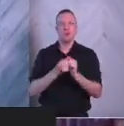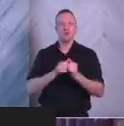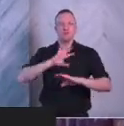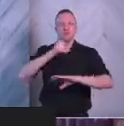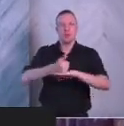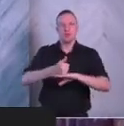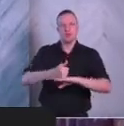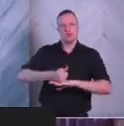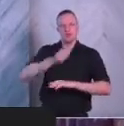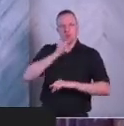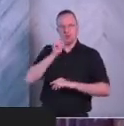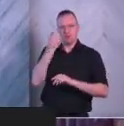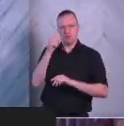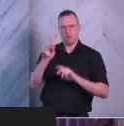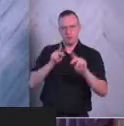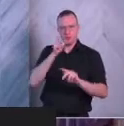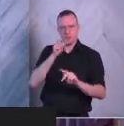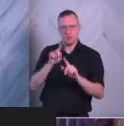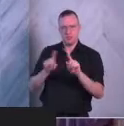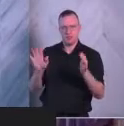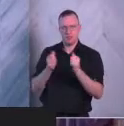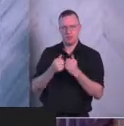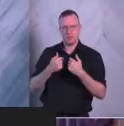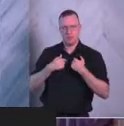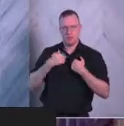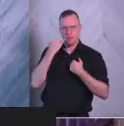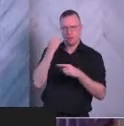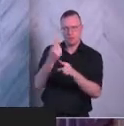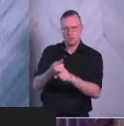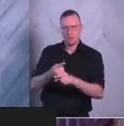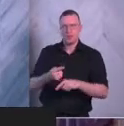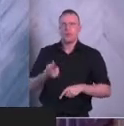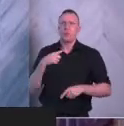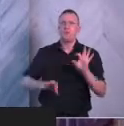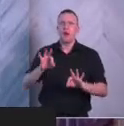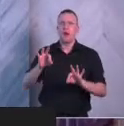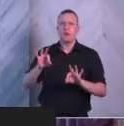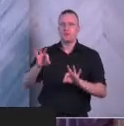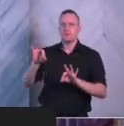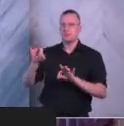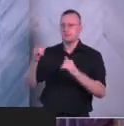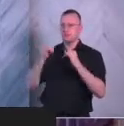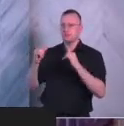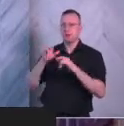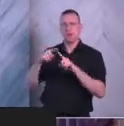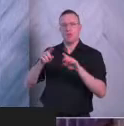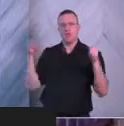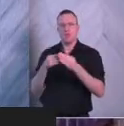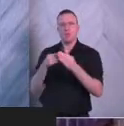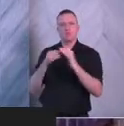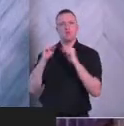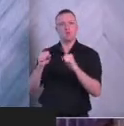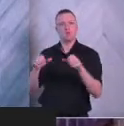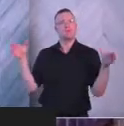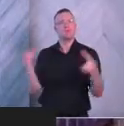for others who are different from us, if that's correct. We find what makes us similar and we focus on our strengths. We come together in